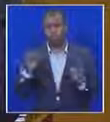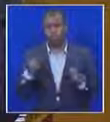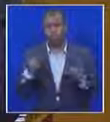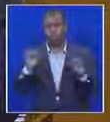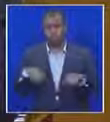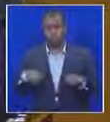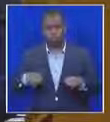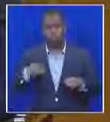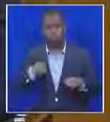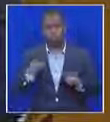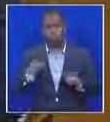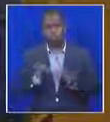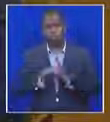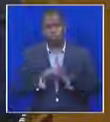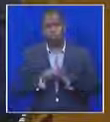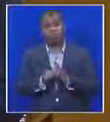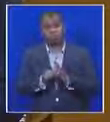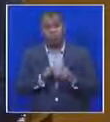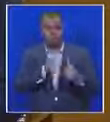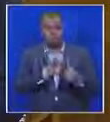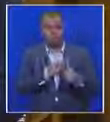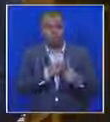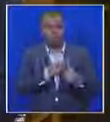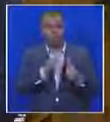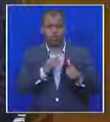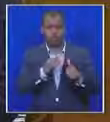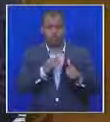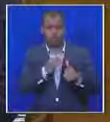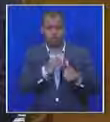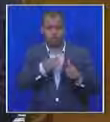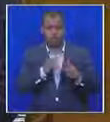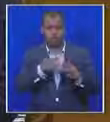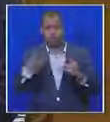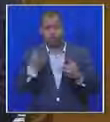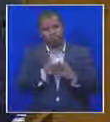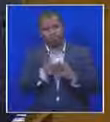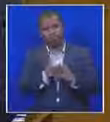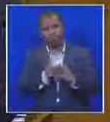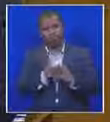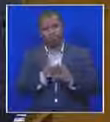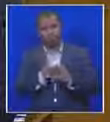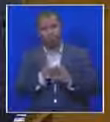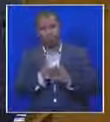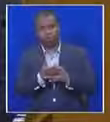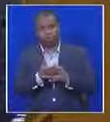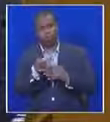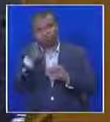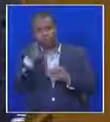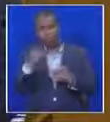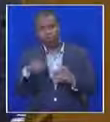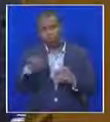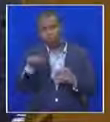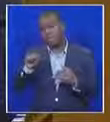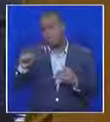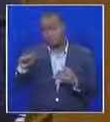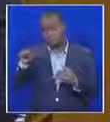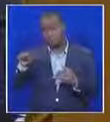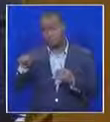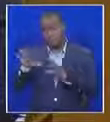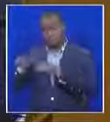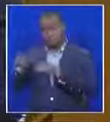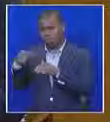critical that our first point of intervention starts with South African Airways as a state-owned enterprise.